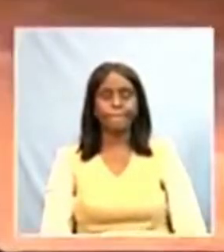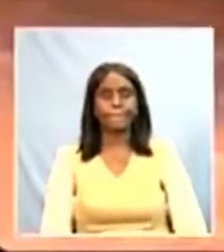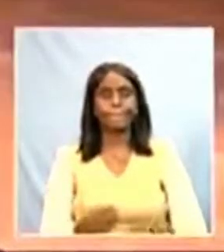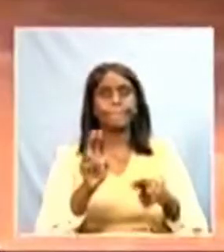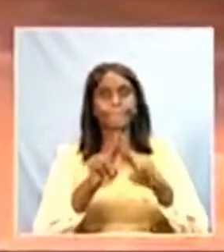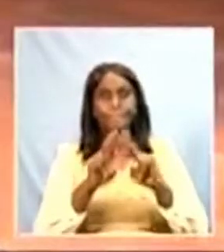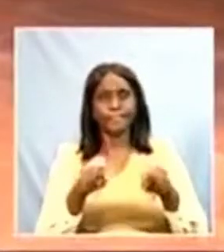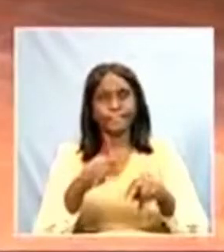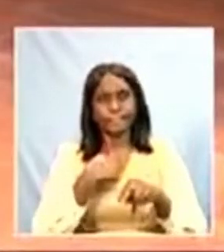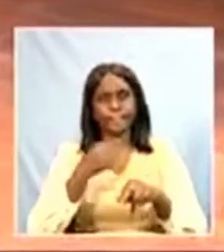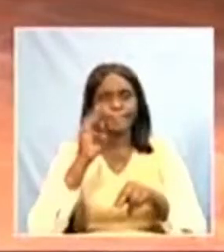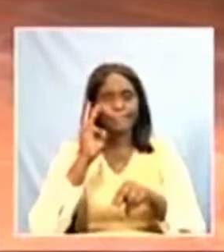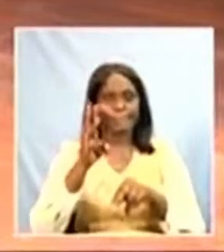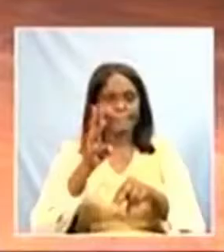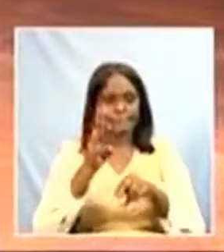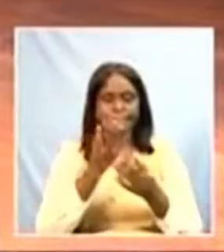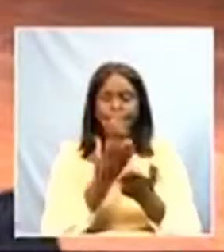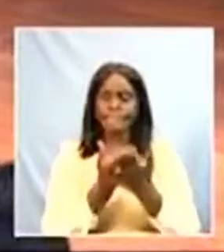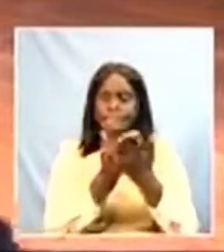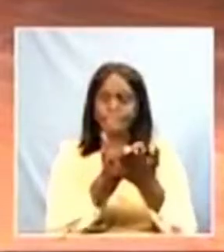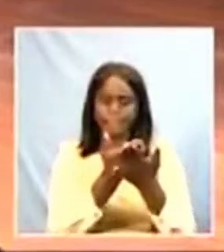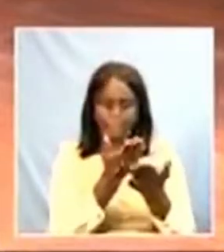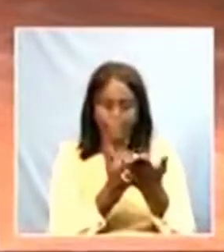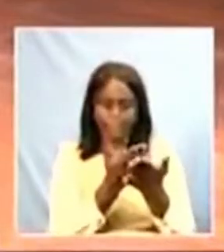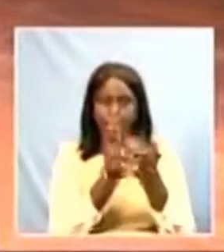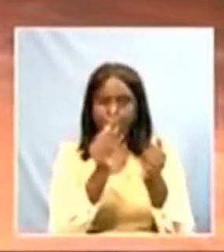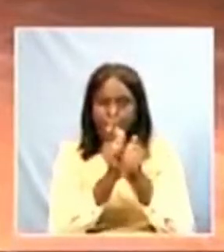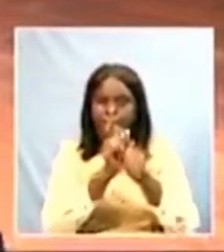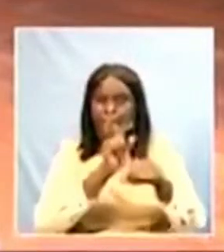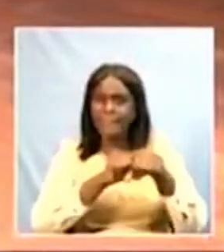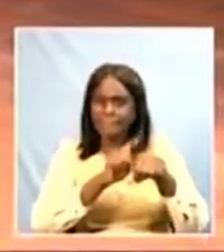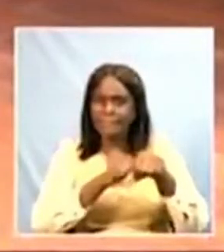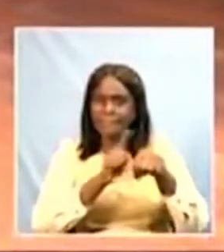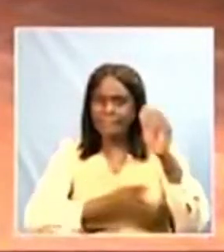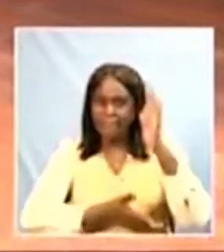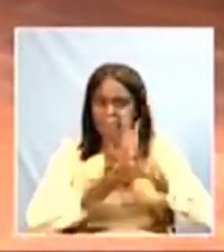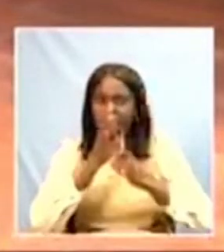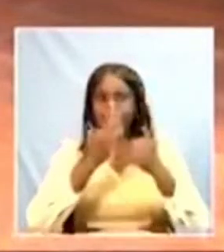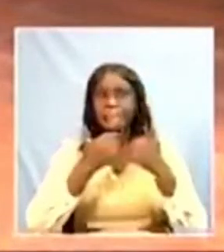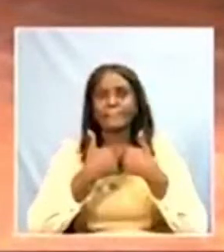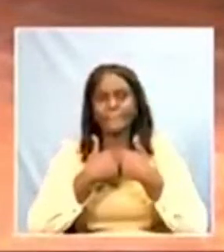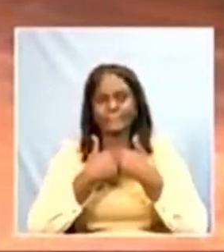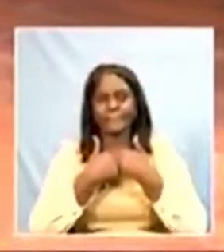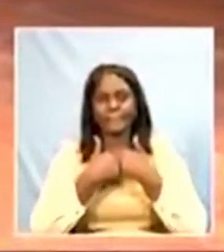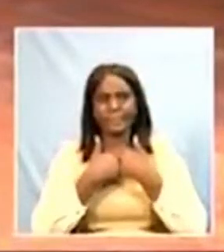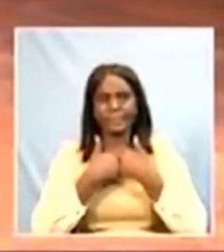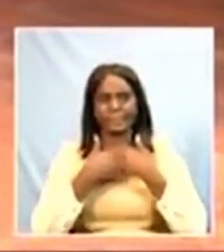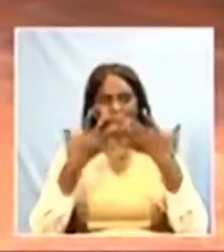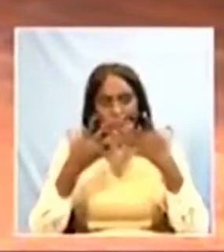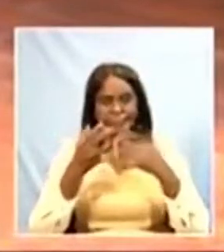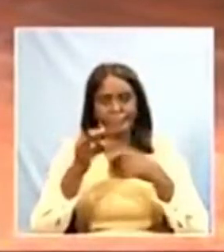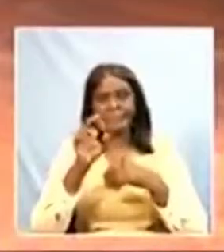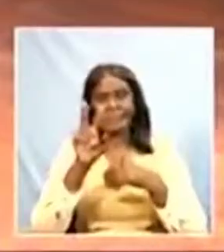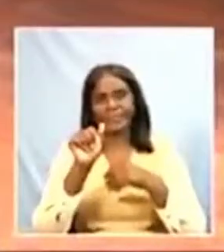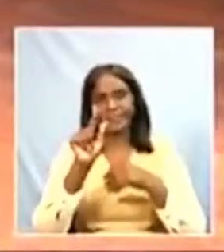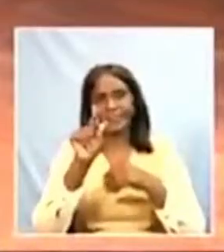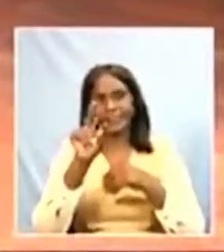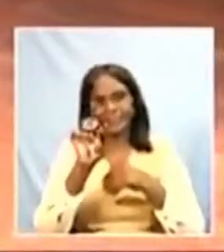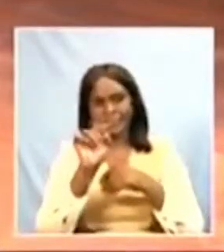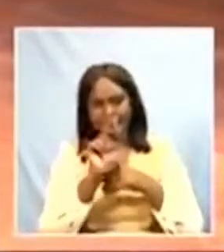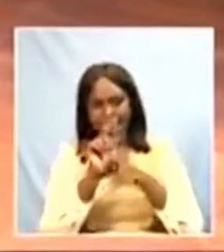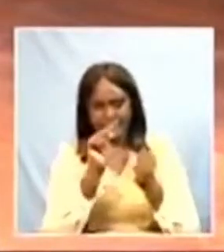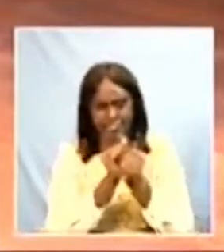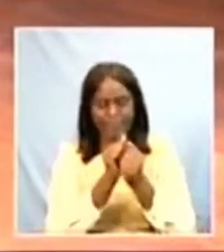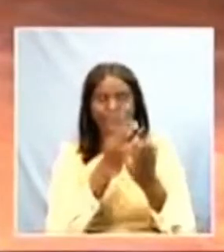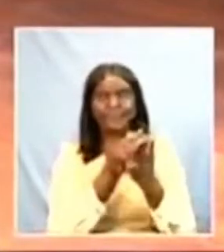Chair, I'll submit that with passage of time, there is usually loss of value in terms of